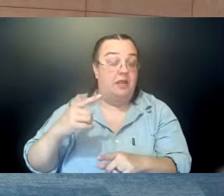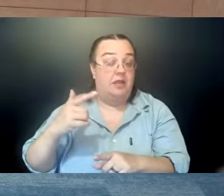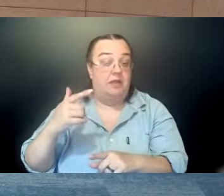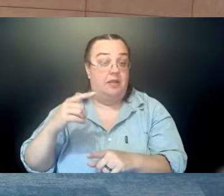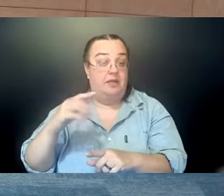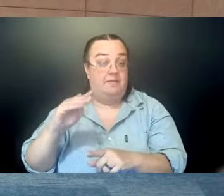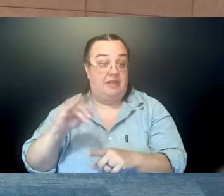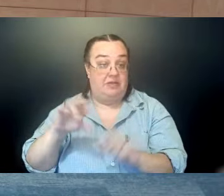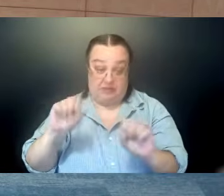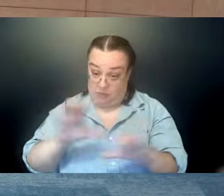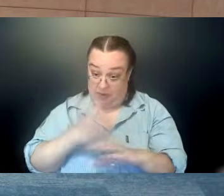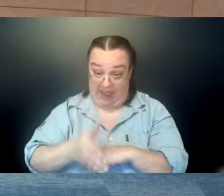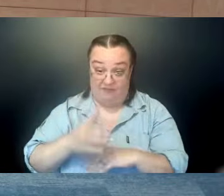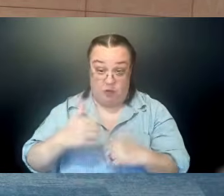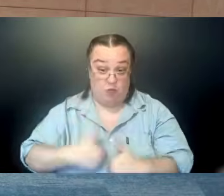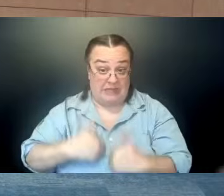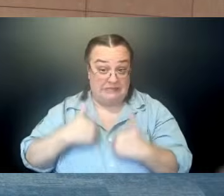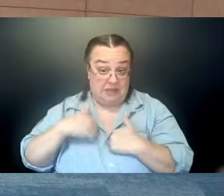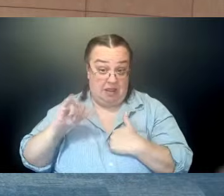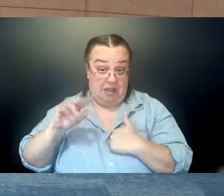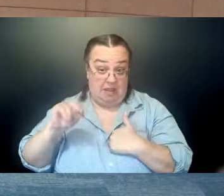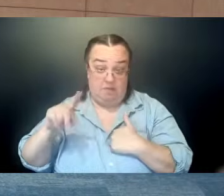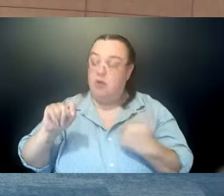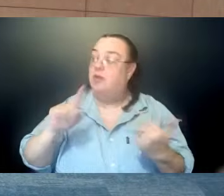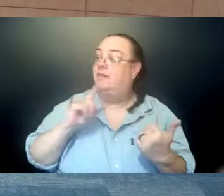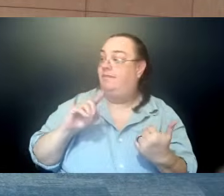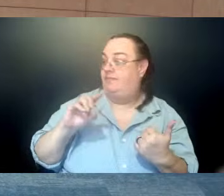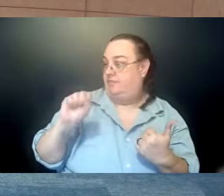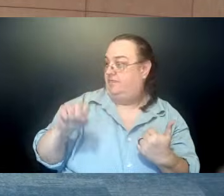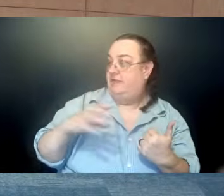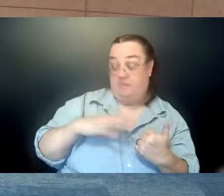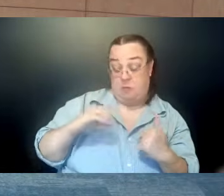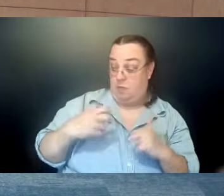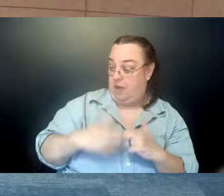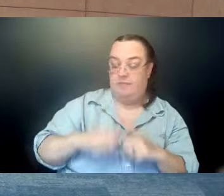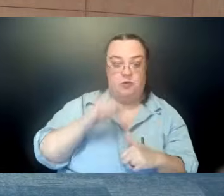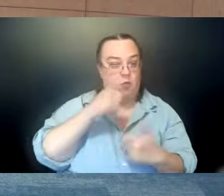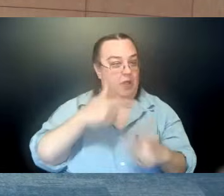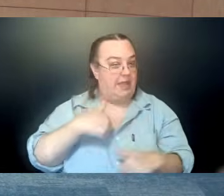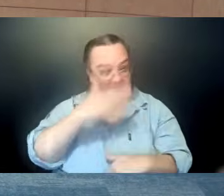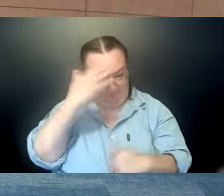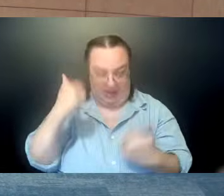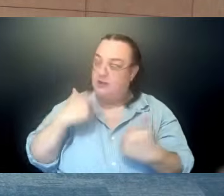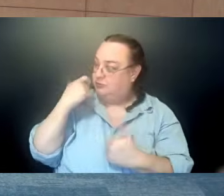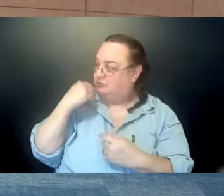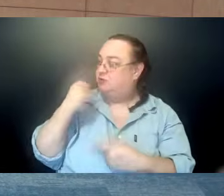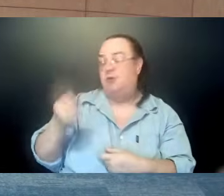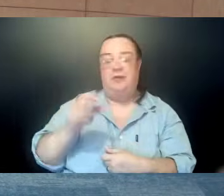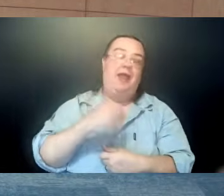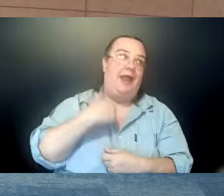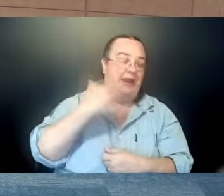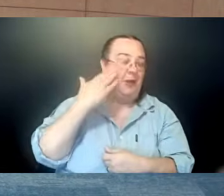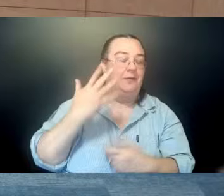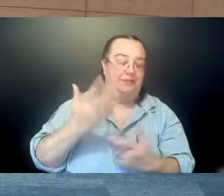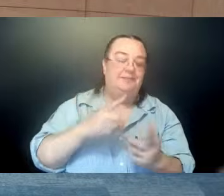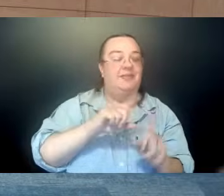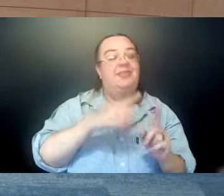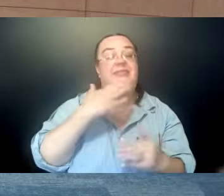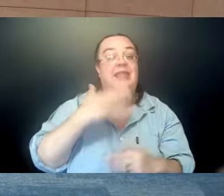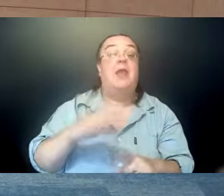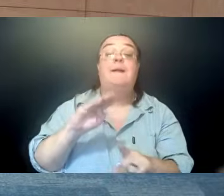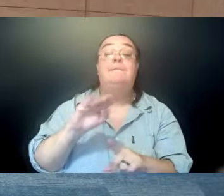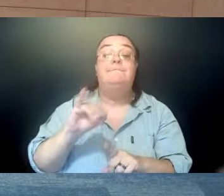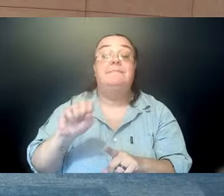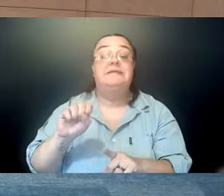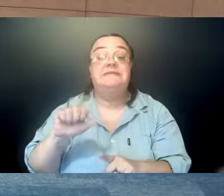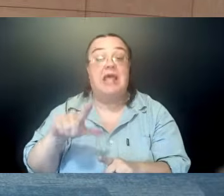input? No problem. Okay, but don't let me forget. I just told you. Yes, I know, but thank you, Ms. Sallow, your